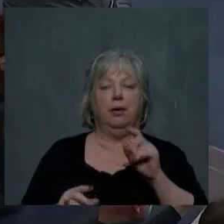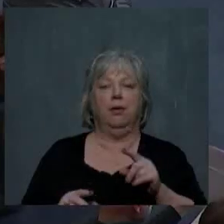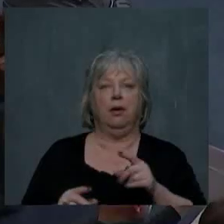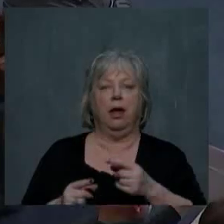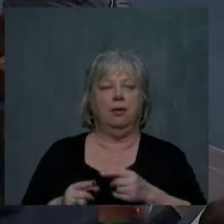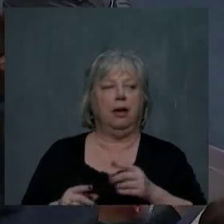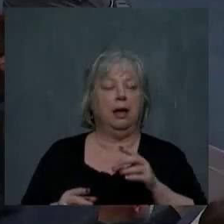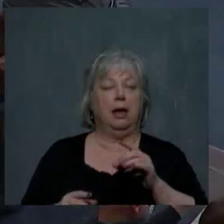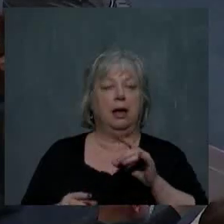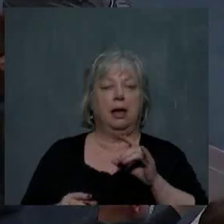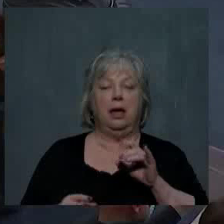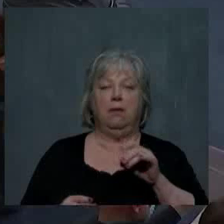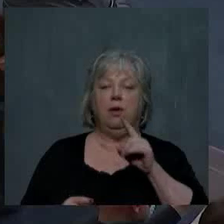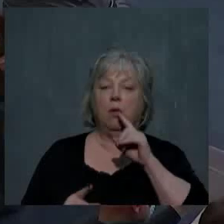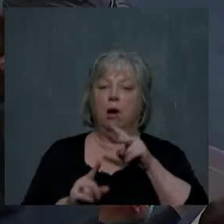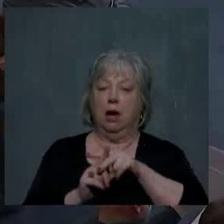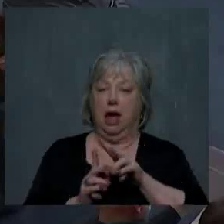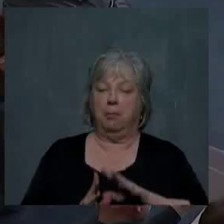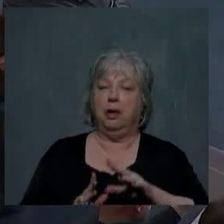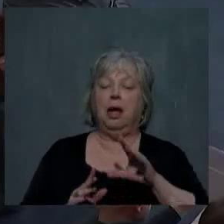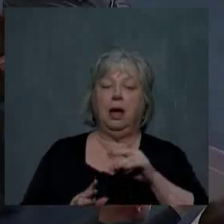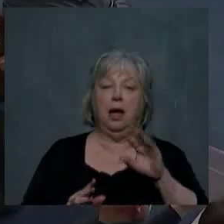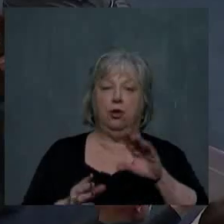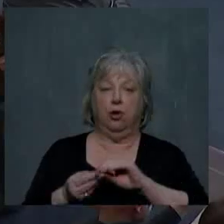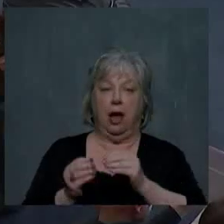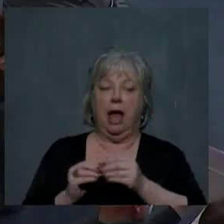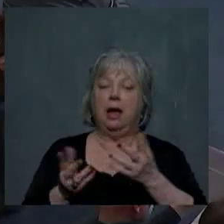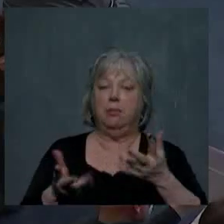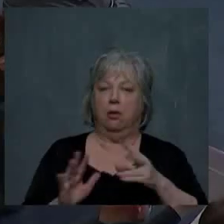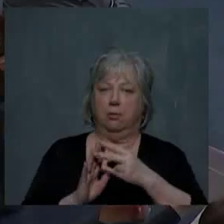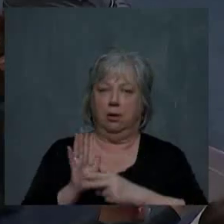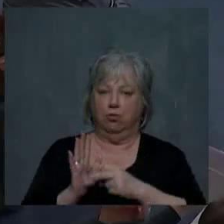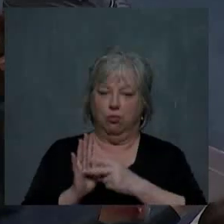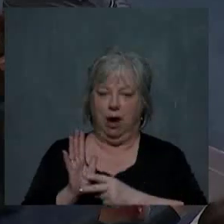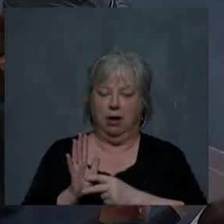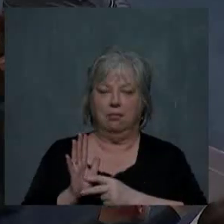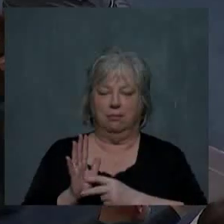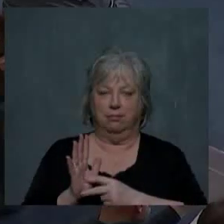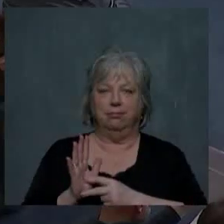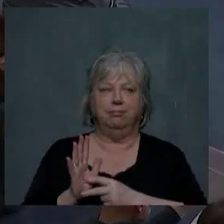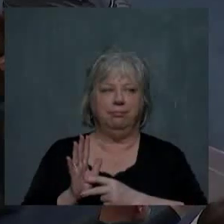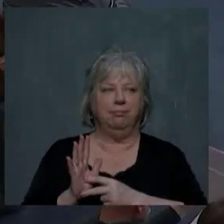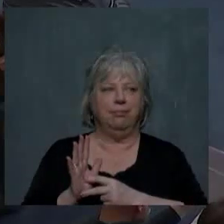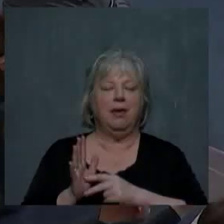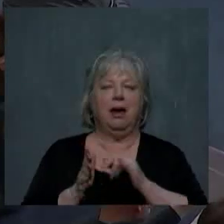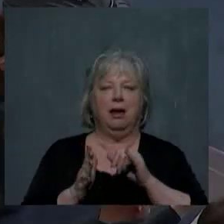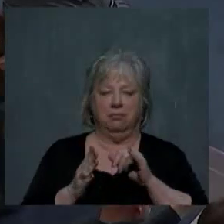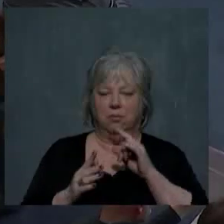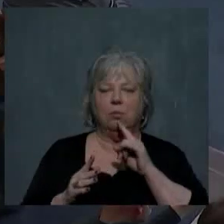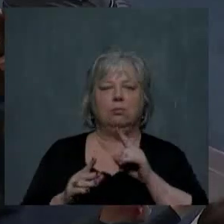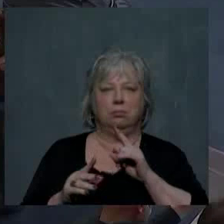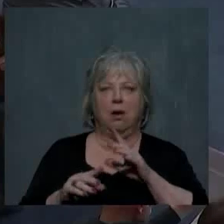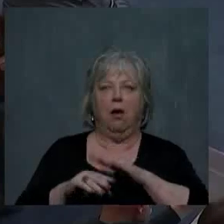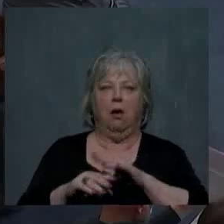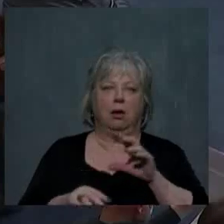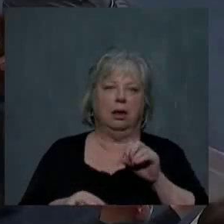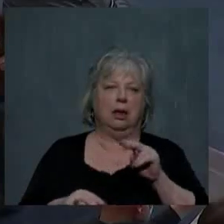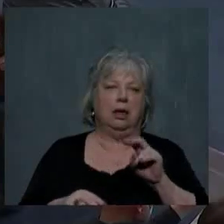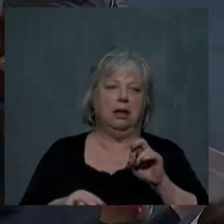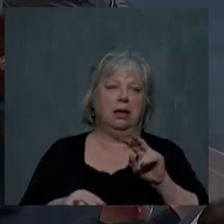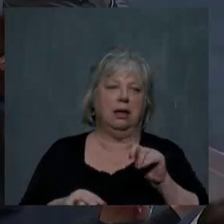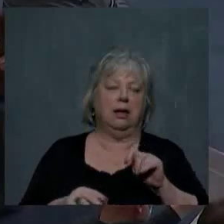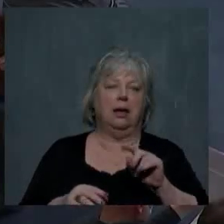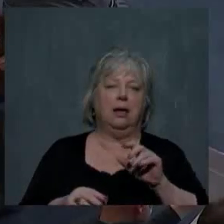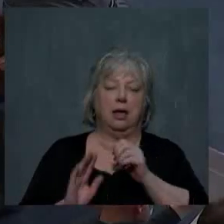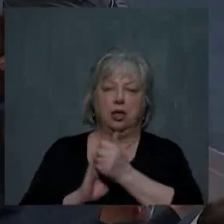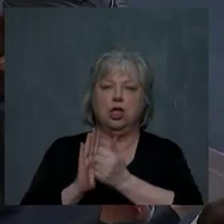if you were applicant and your item was read by Donna, that was on the consent agenda, that means you're